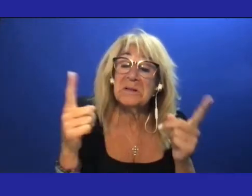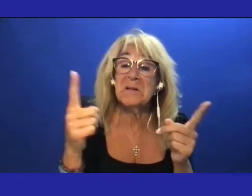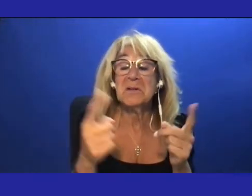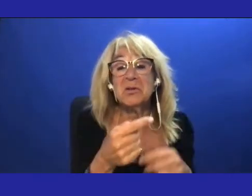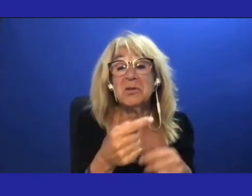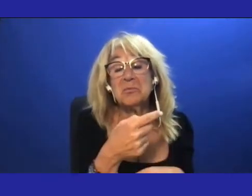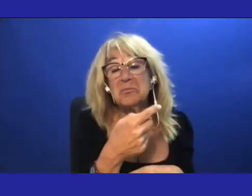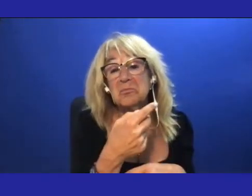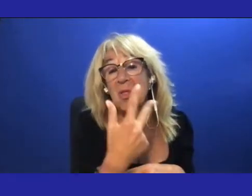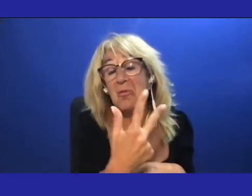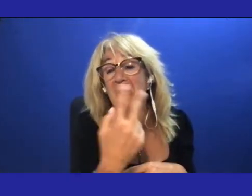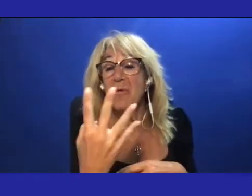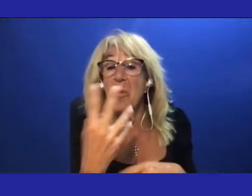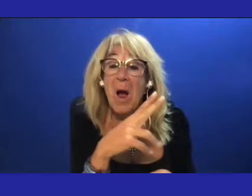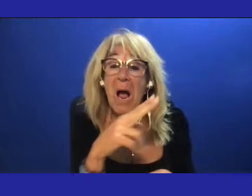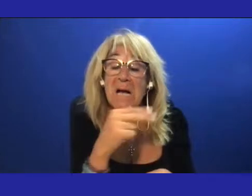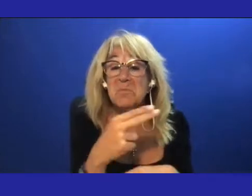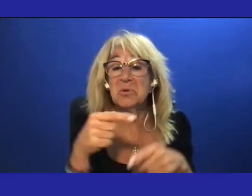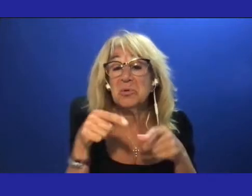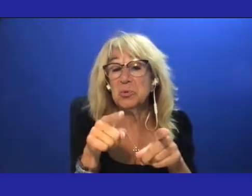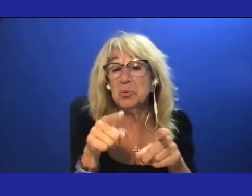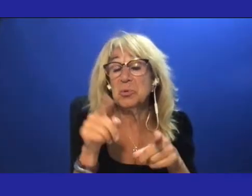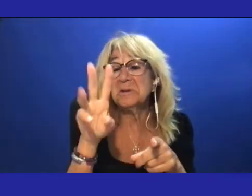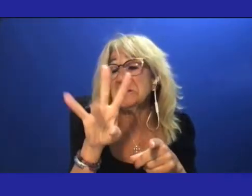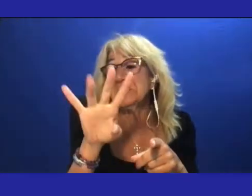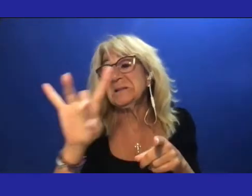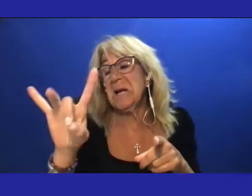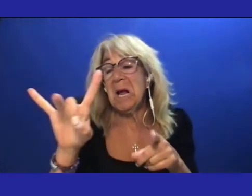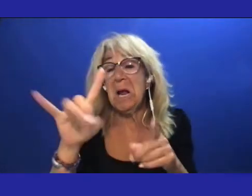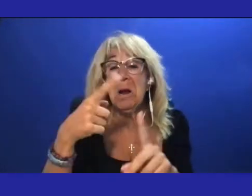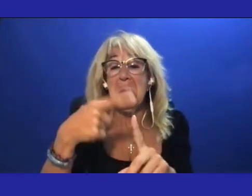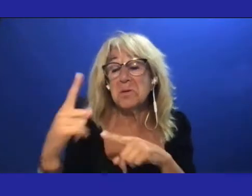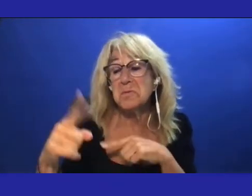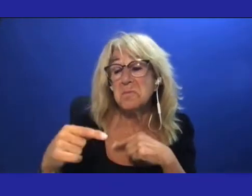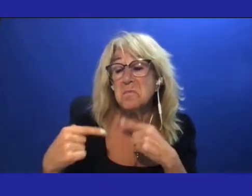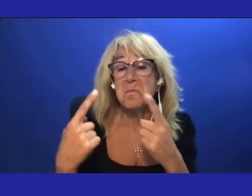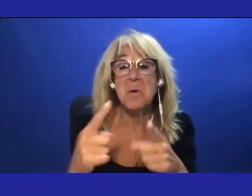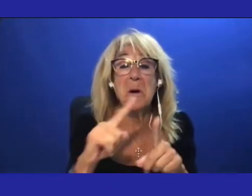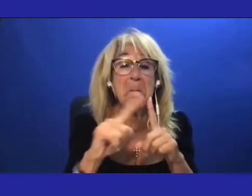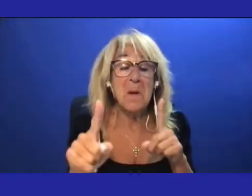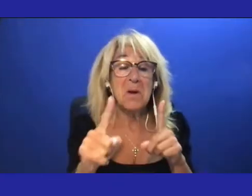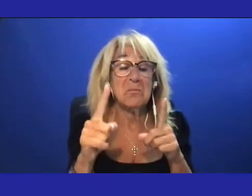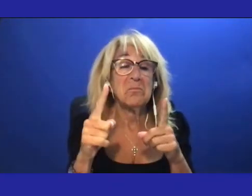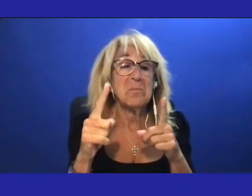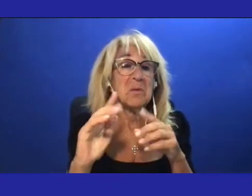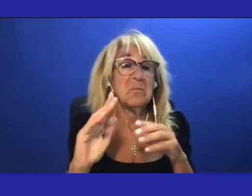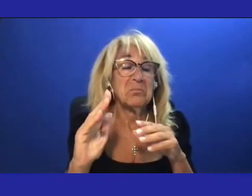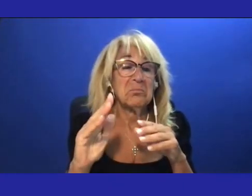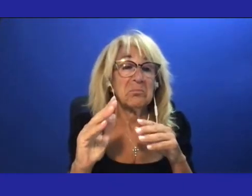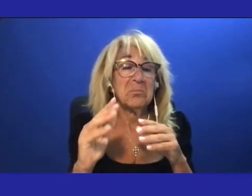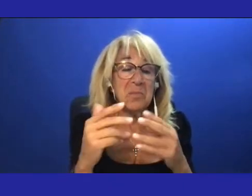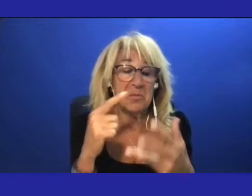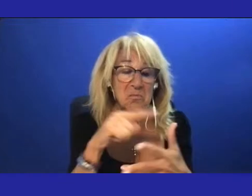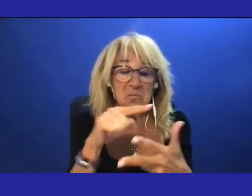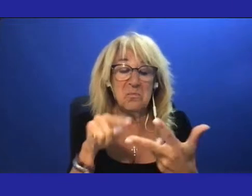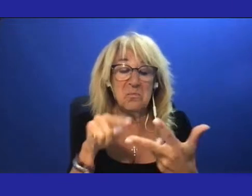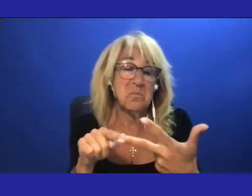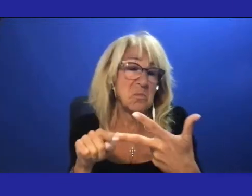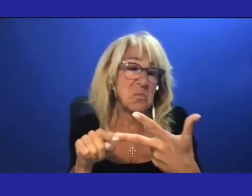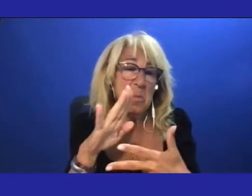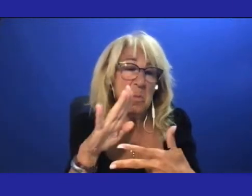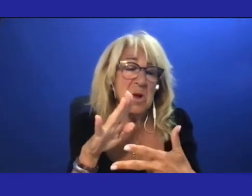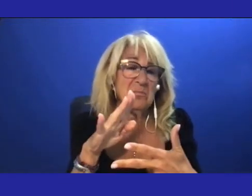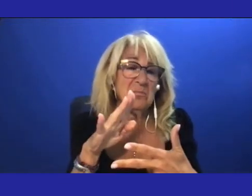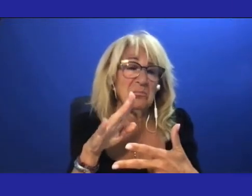months. But having said that, I'll just quickly provide an overview of those 3 substantive criteria that have been listed